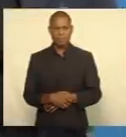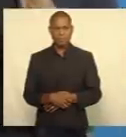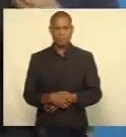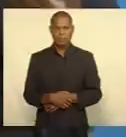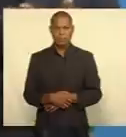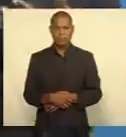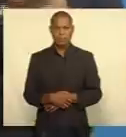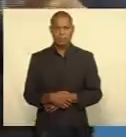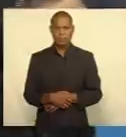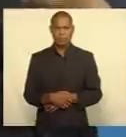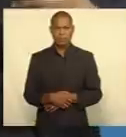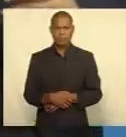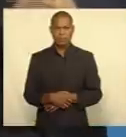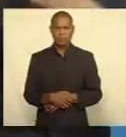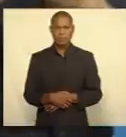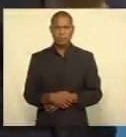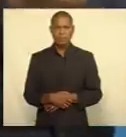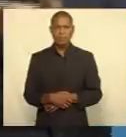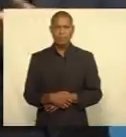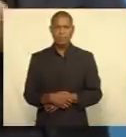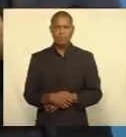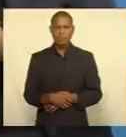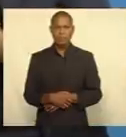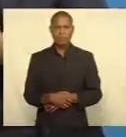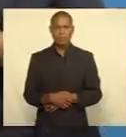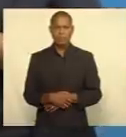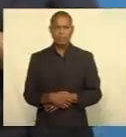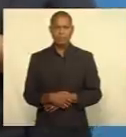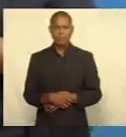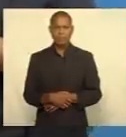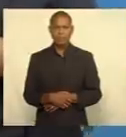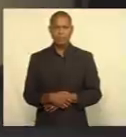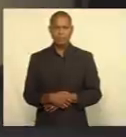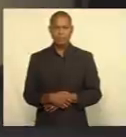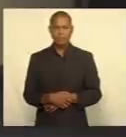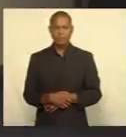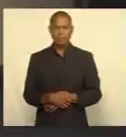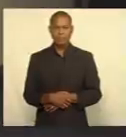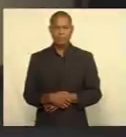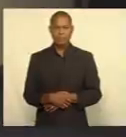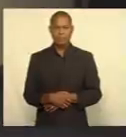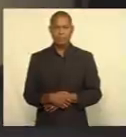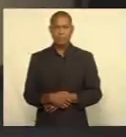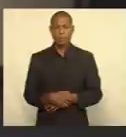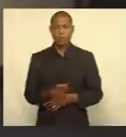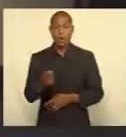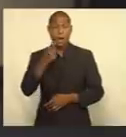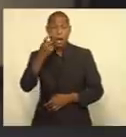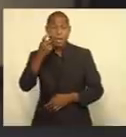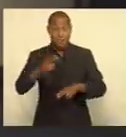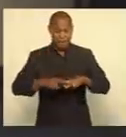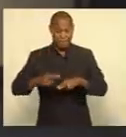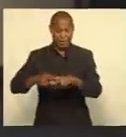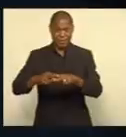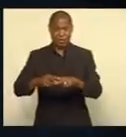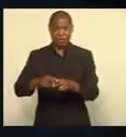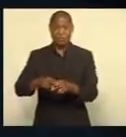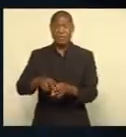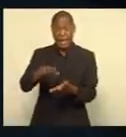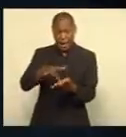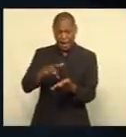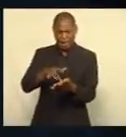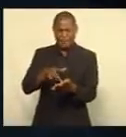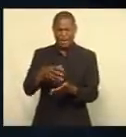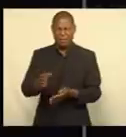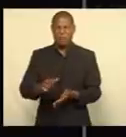we are relying on them saying, I was there. Call 158. The Care Fiji app has been available for download since May